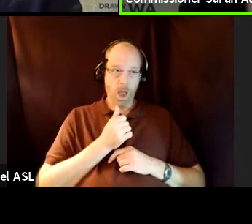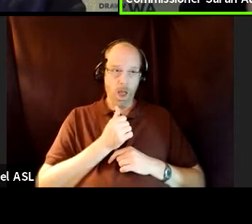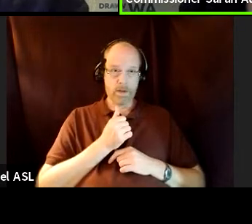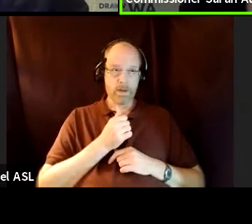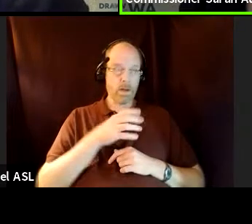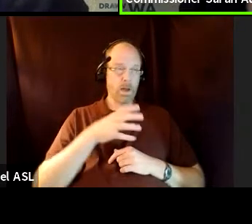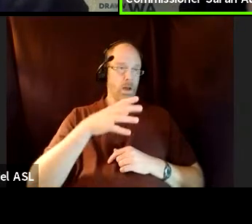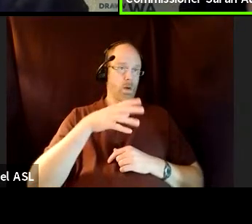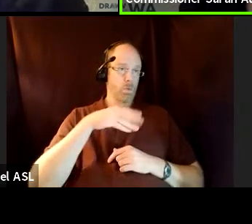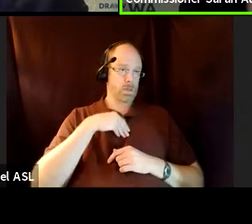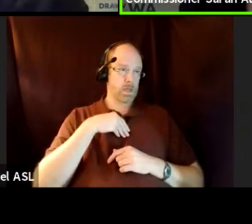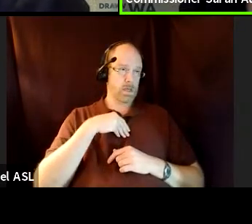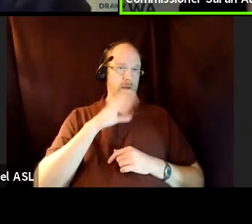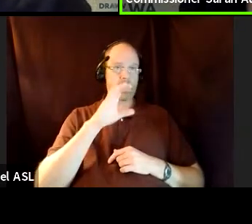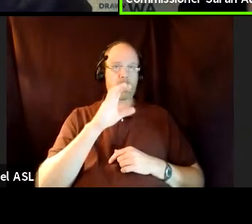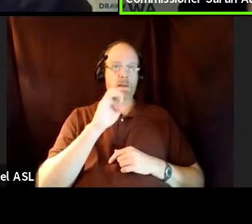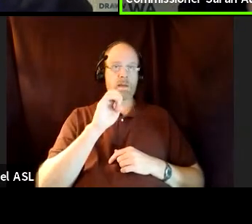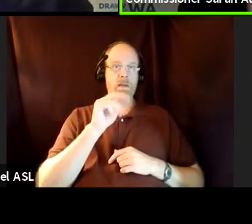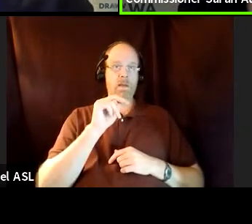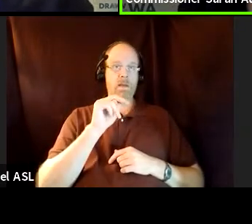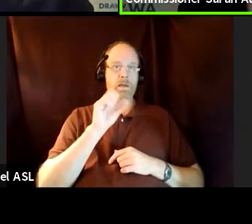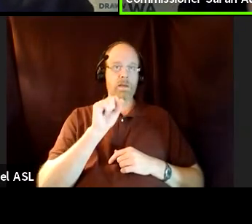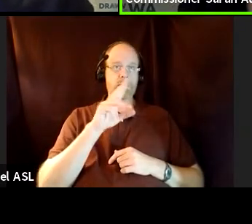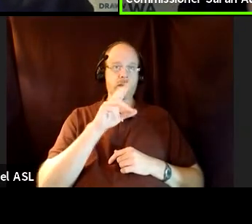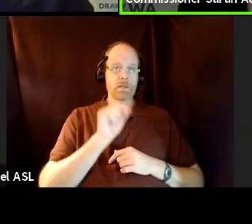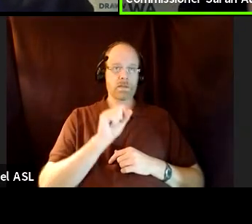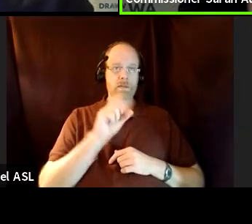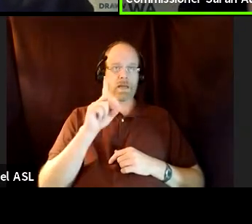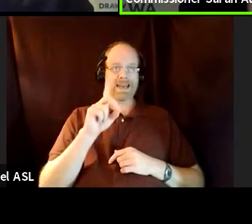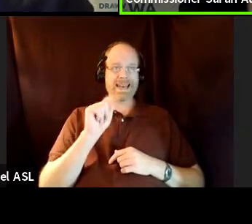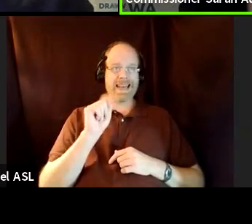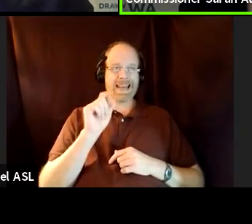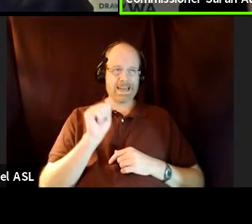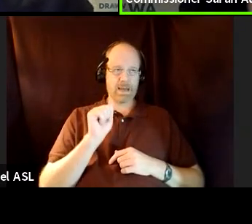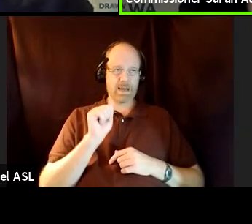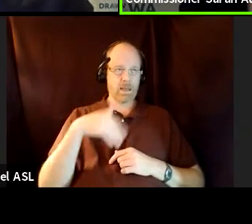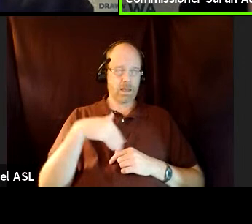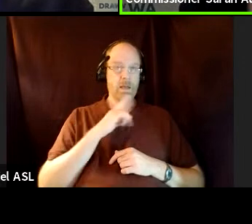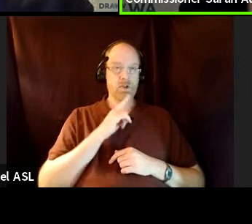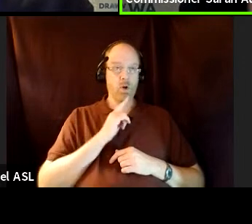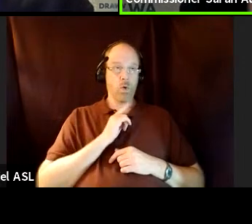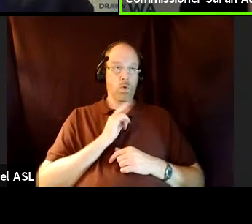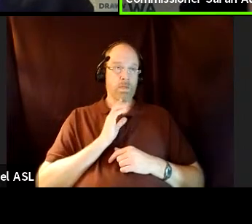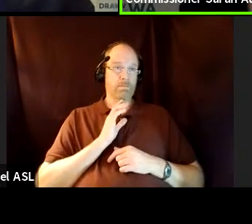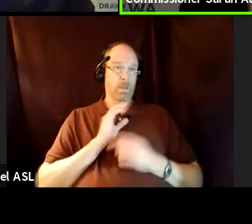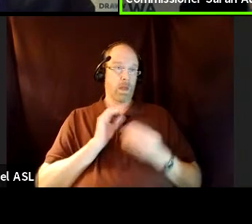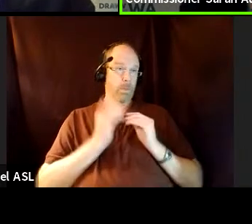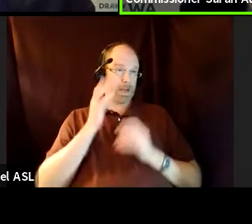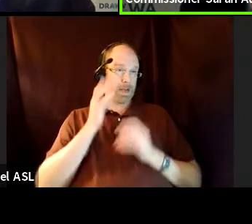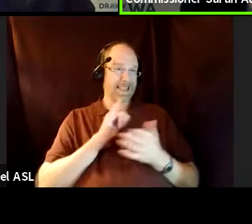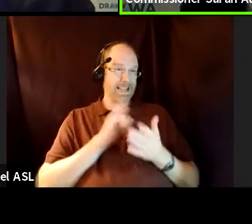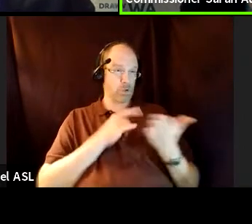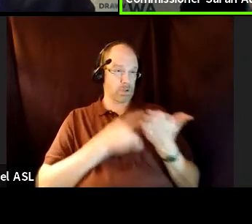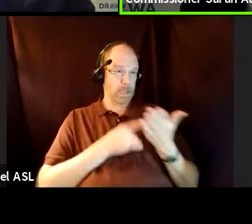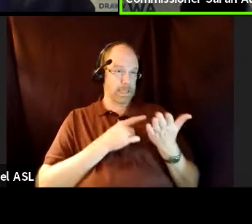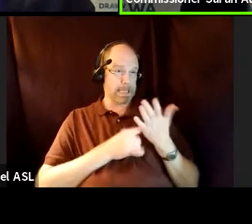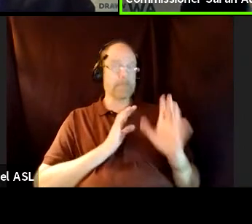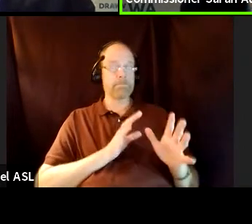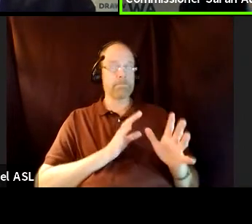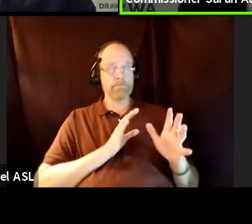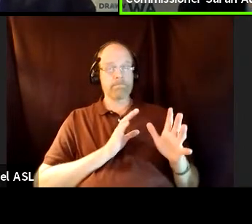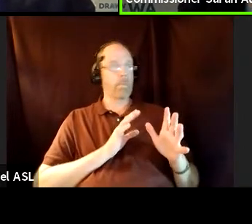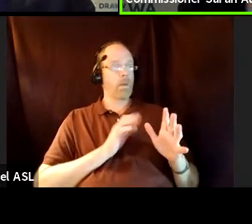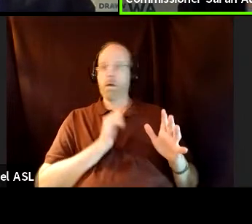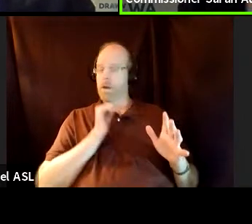received census data yet. So the estimates that you're discussing are